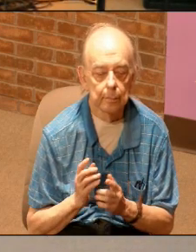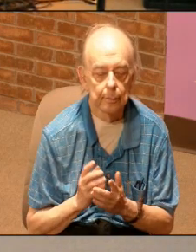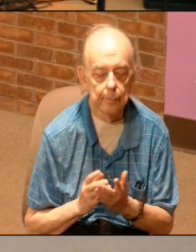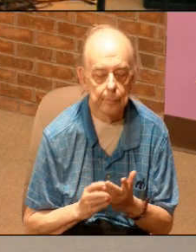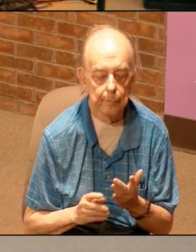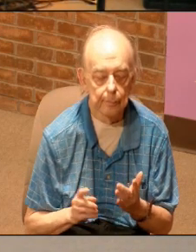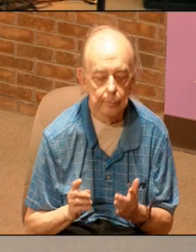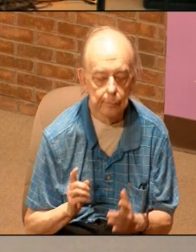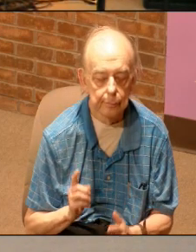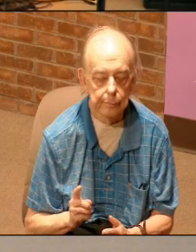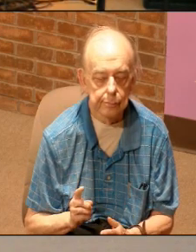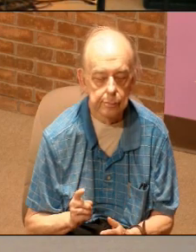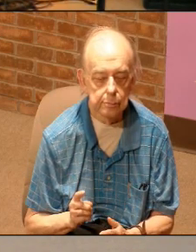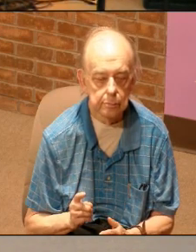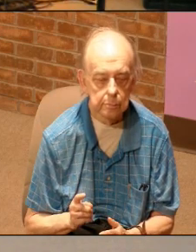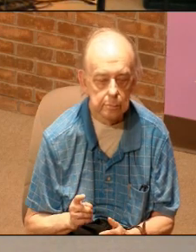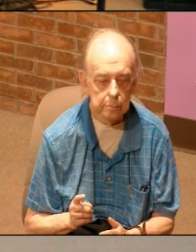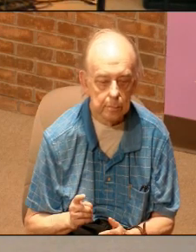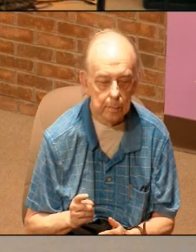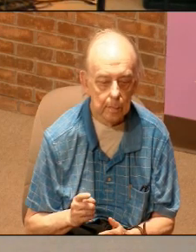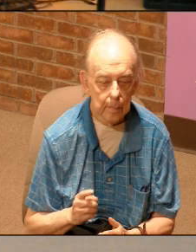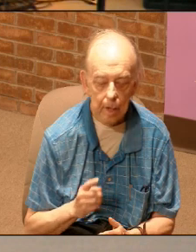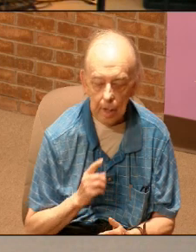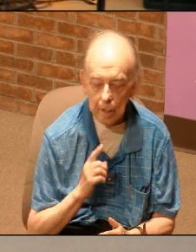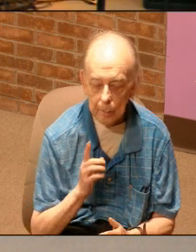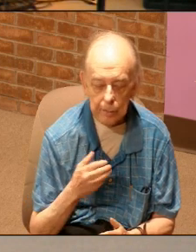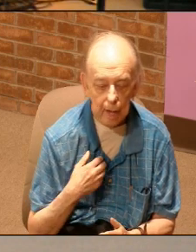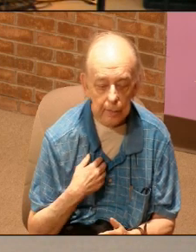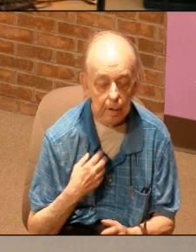someone that was having a hard day.